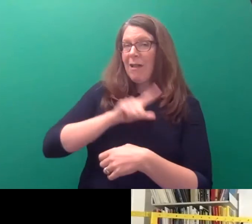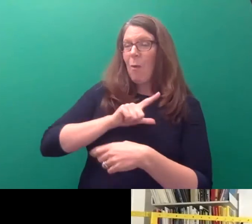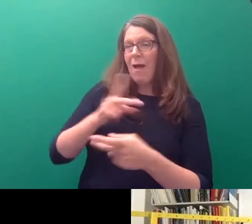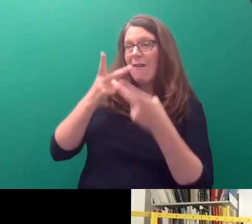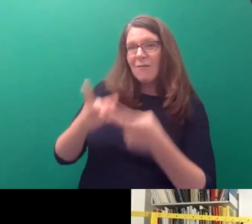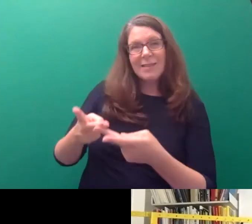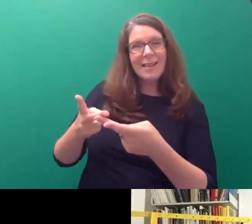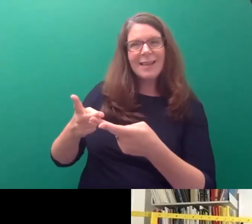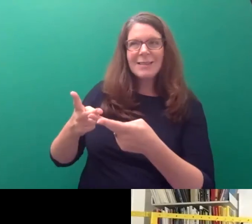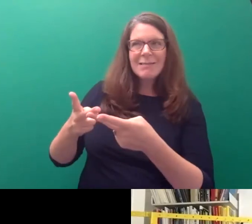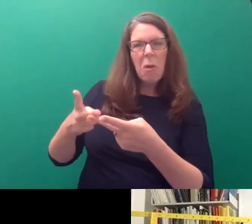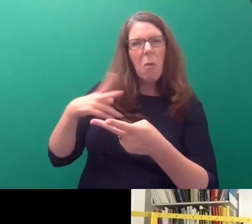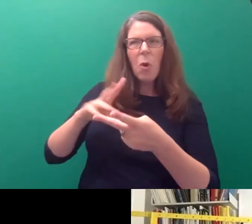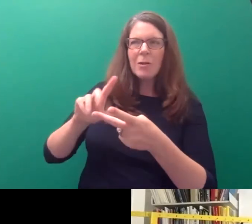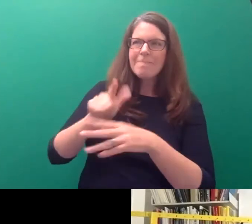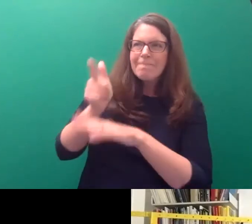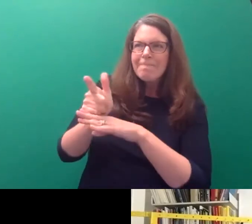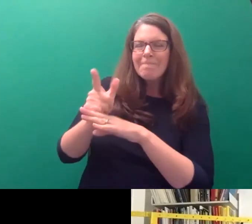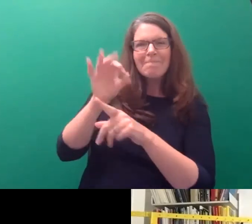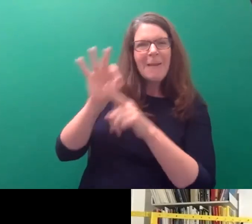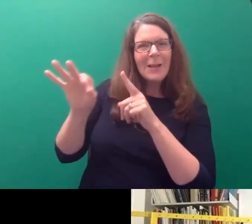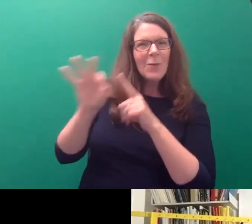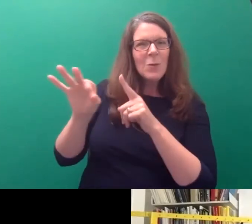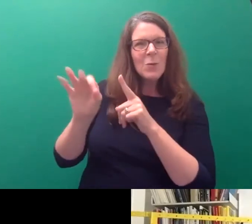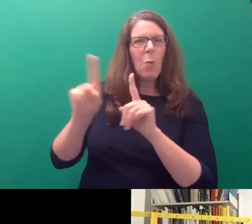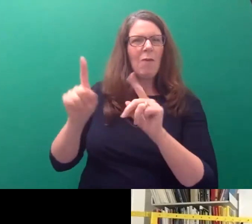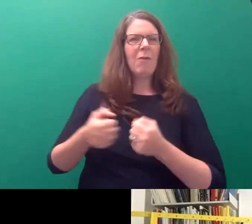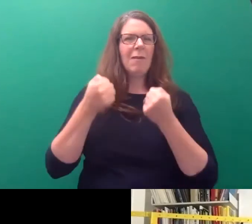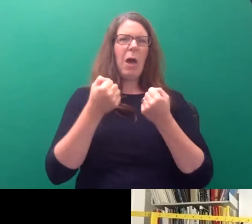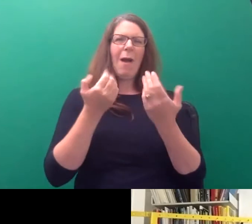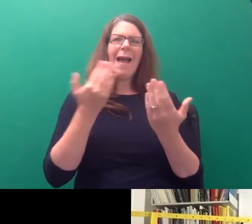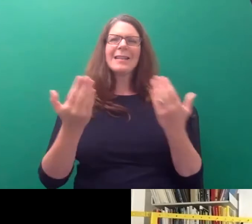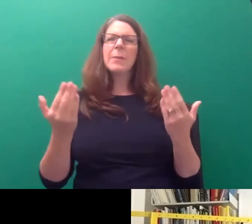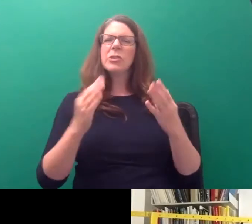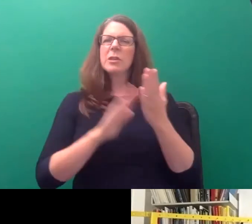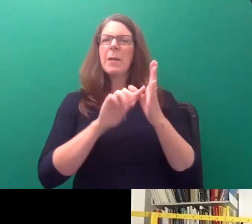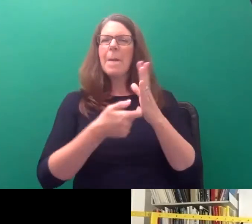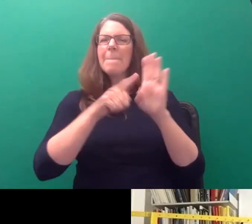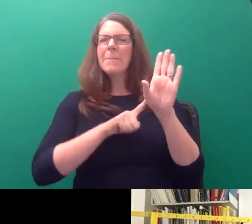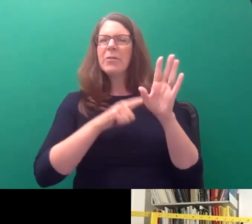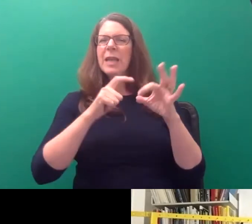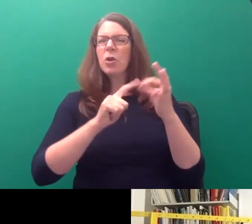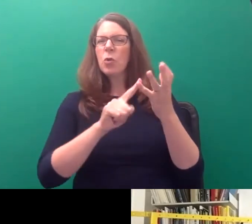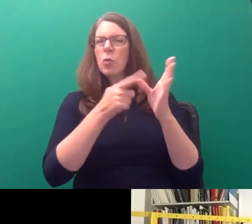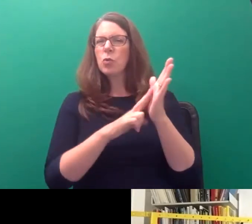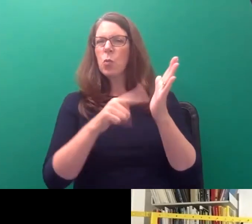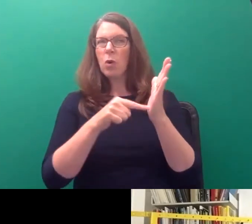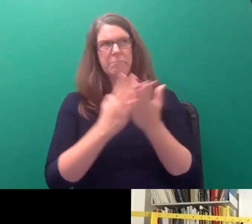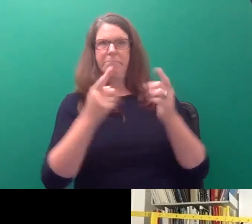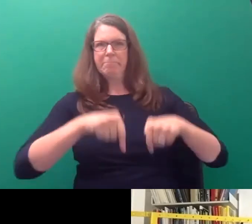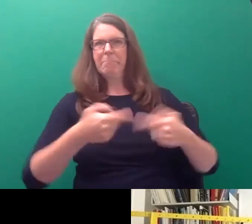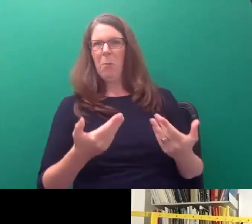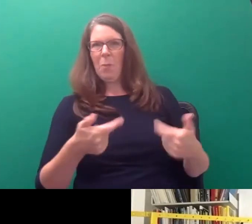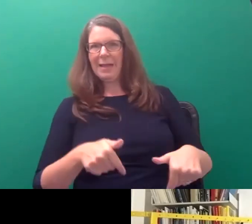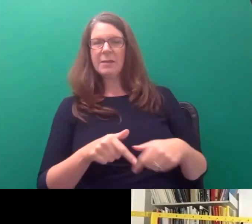exhibition, which is currently on show here at V&A Dundee. And I think we had originally